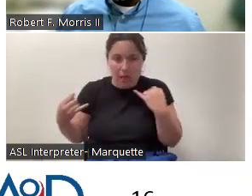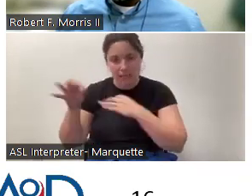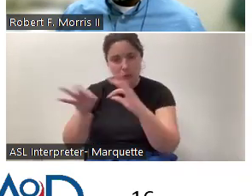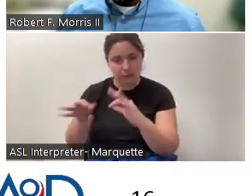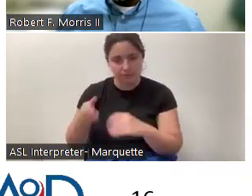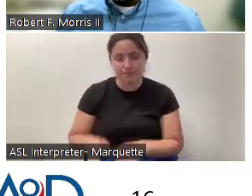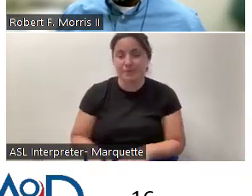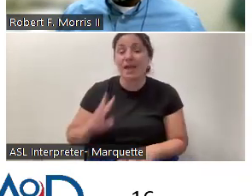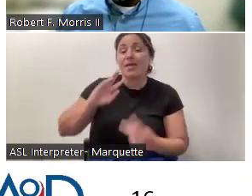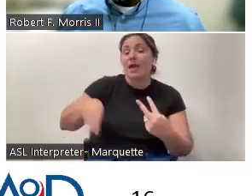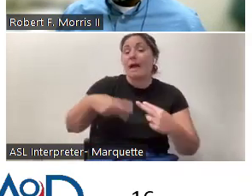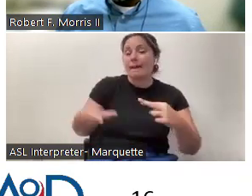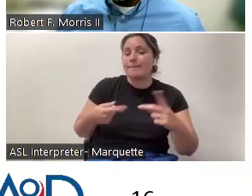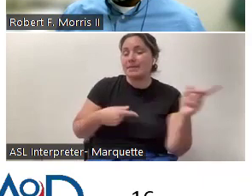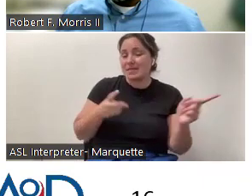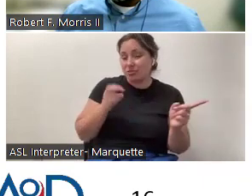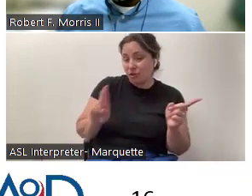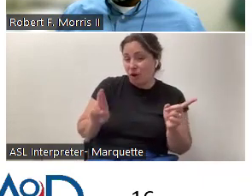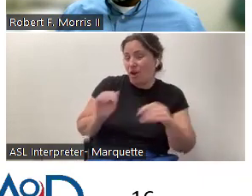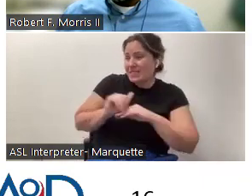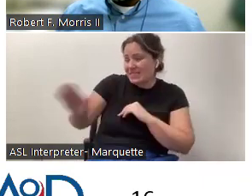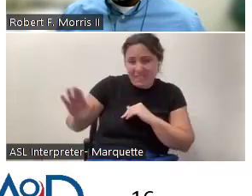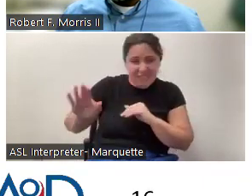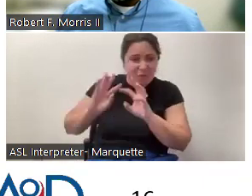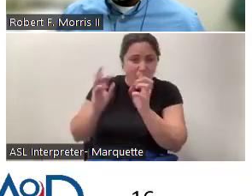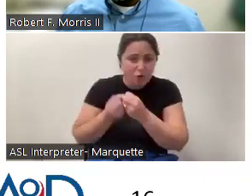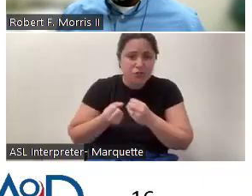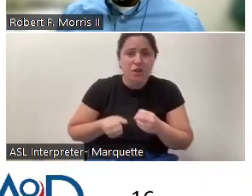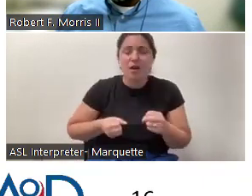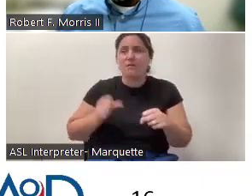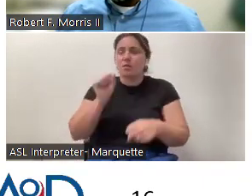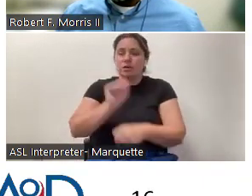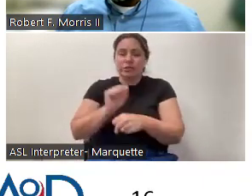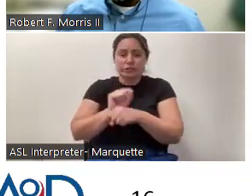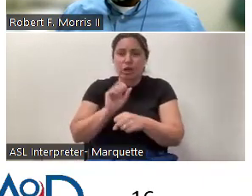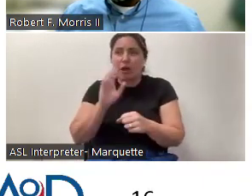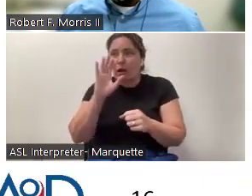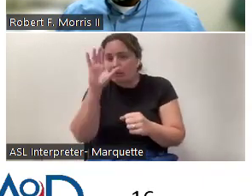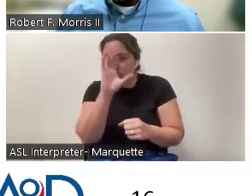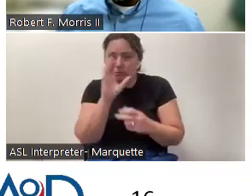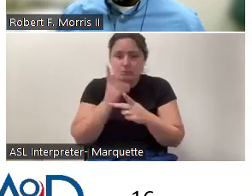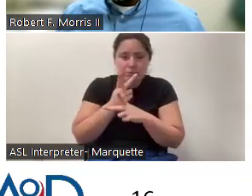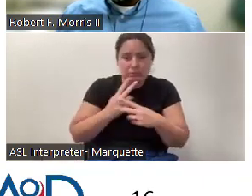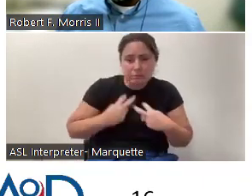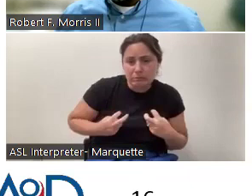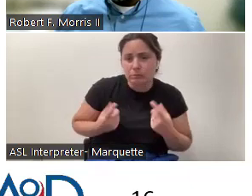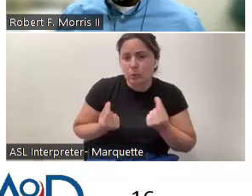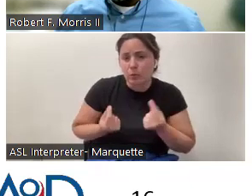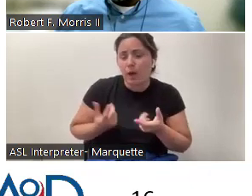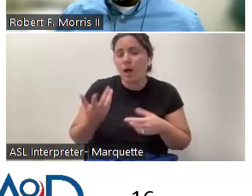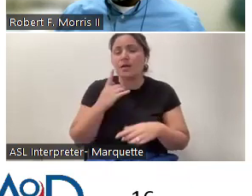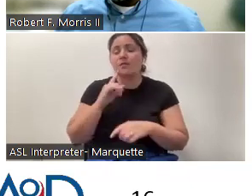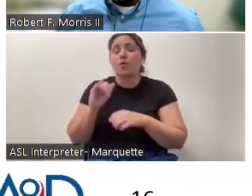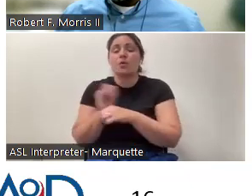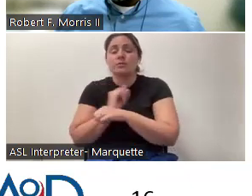lot to us for our amazing workshops, for career exploration, for connection to apprenticeships and other work-based